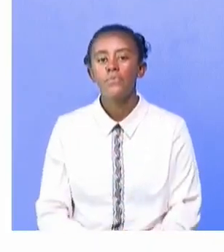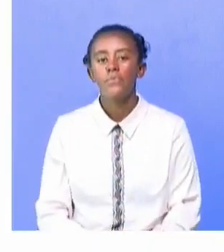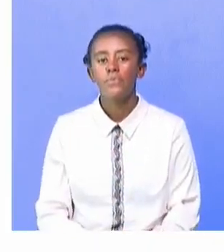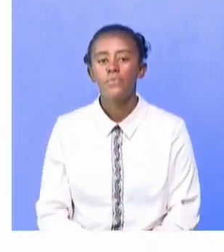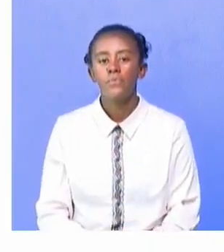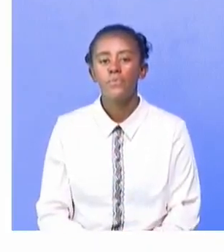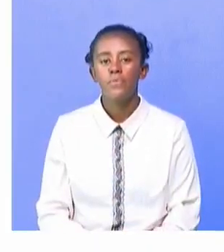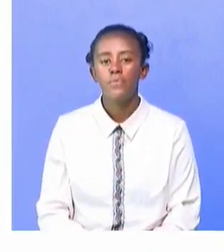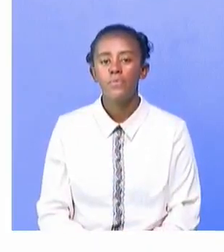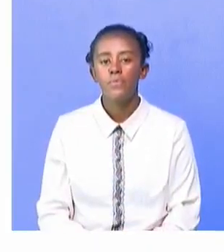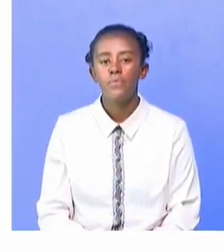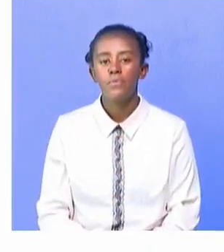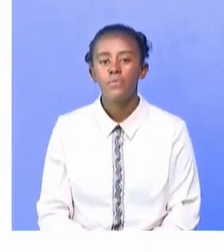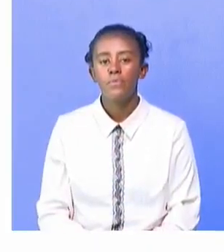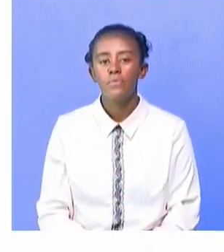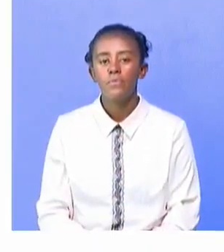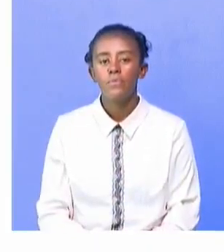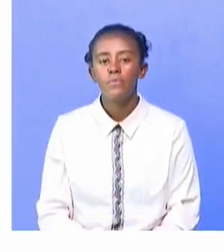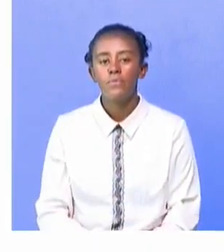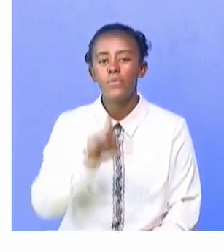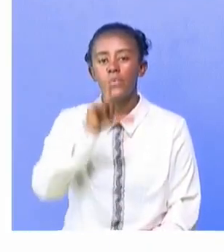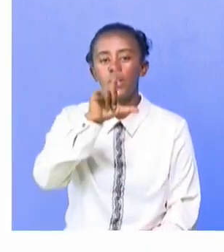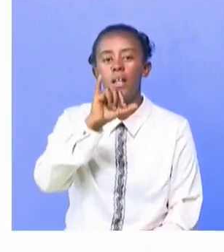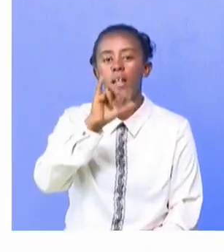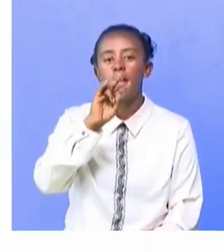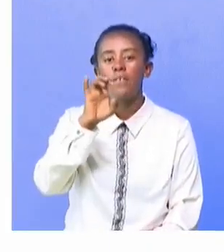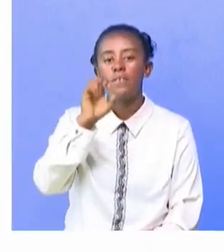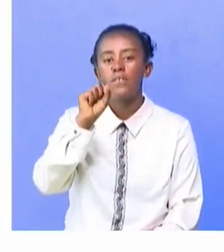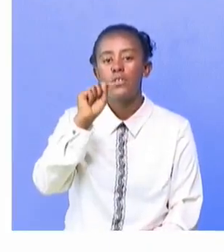Unit 5, livestock farming.